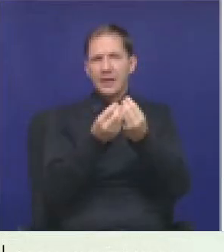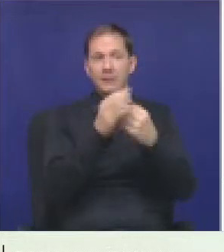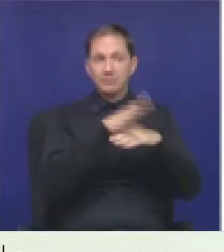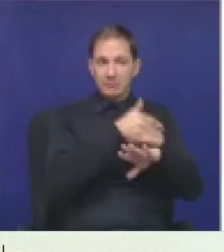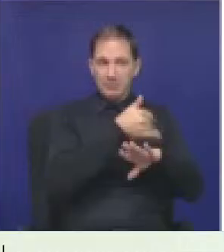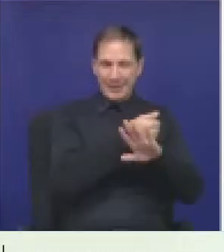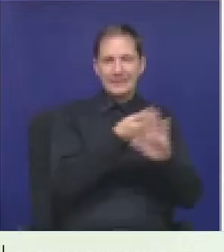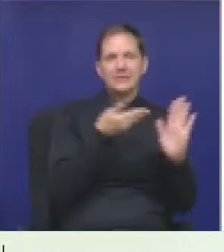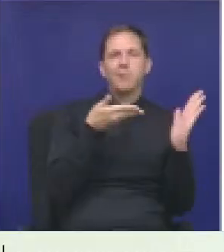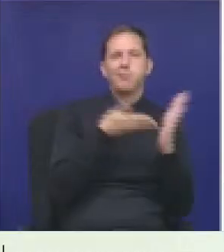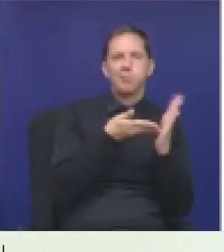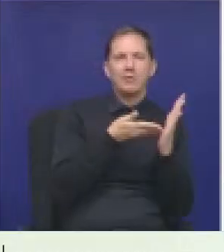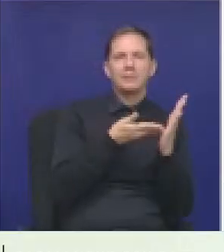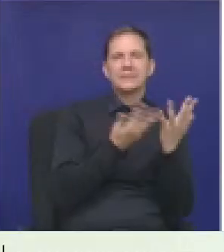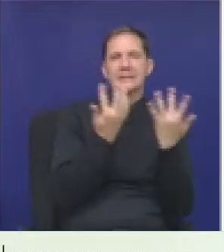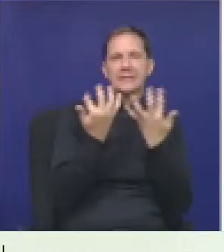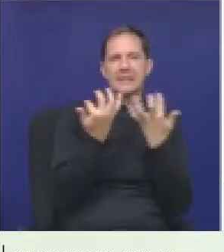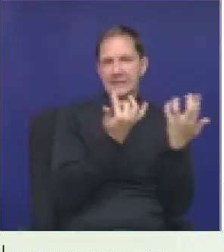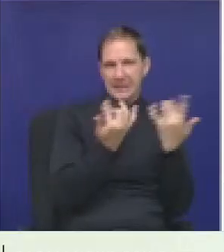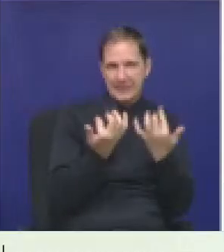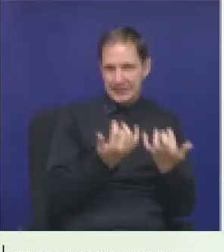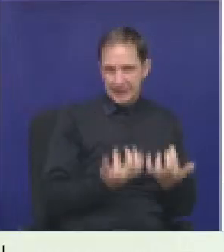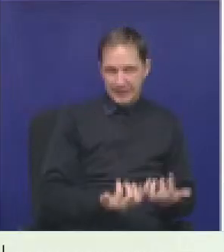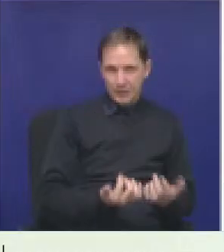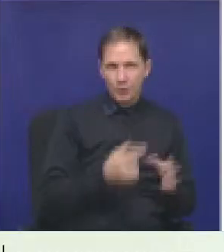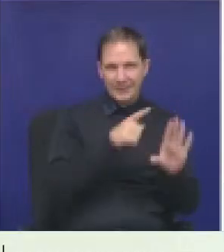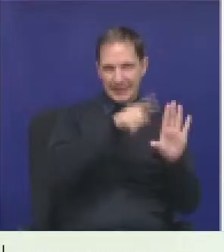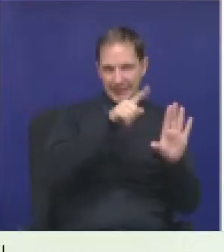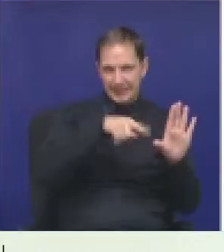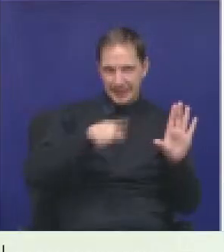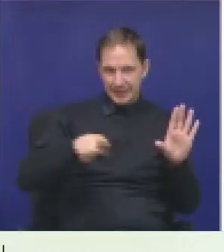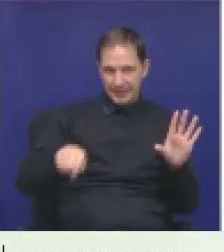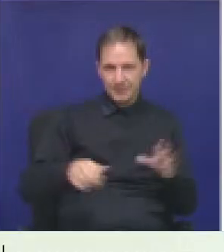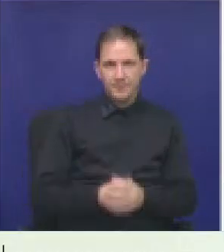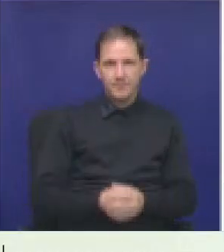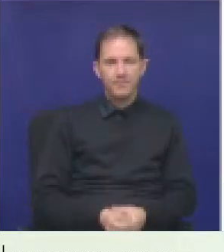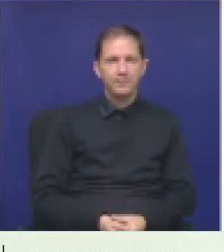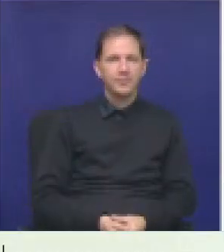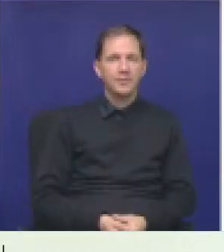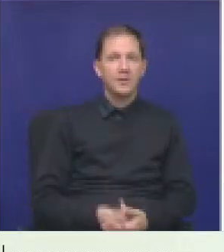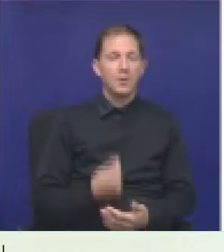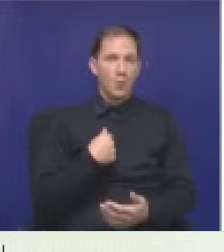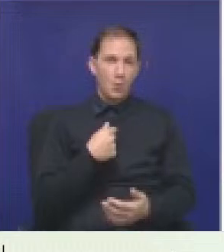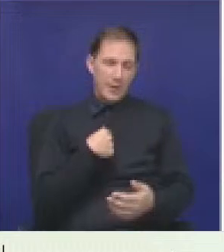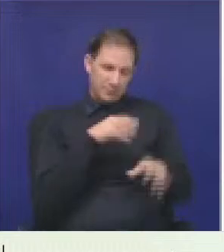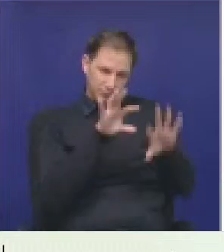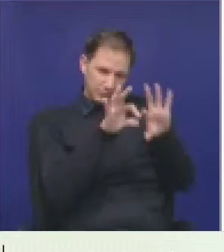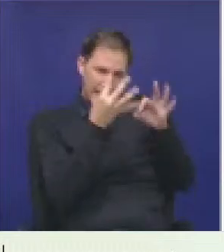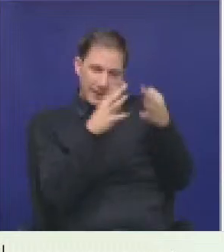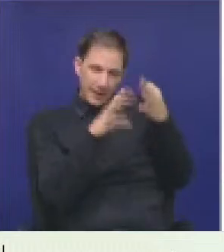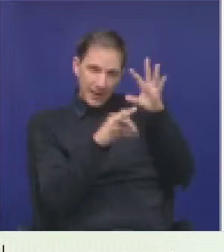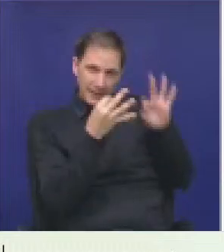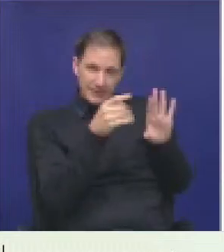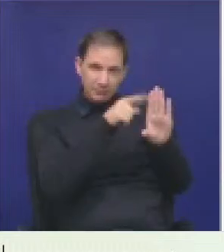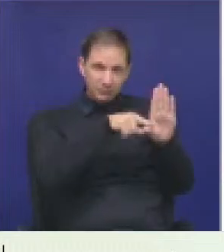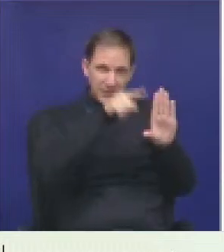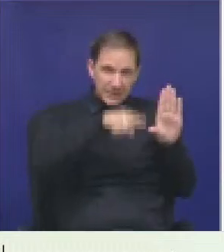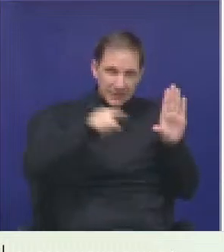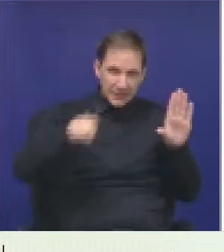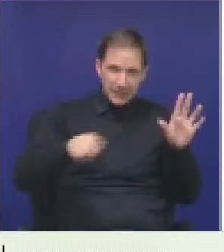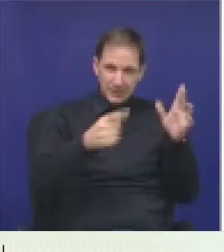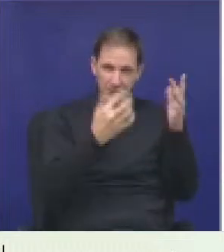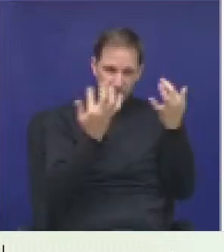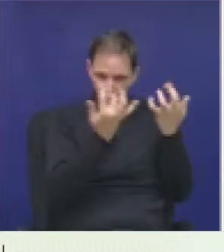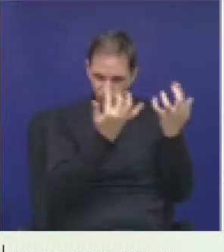decisions are made. By accurately capturing and analyzing these trends, we can better equip ourselves to respond to the challenges